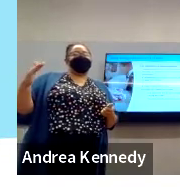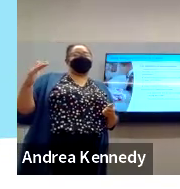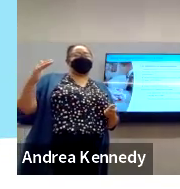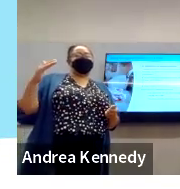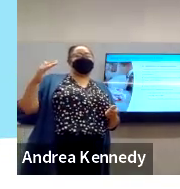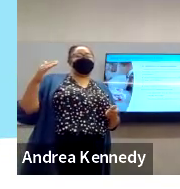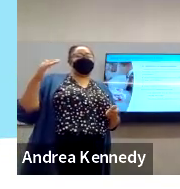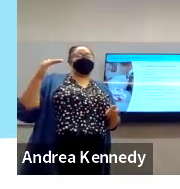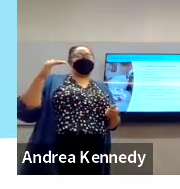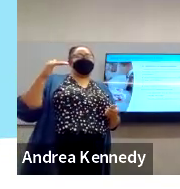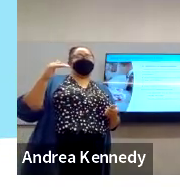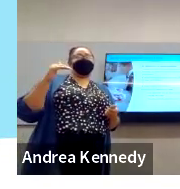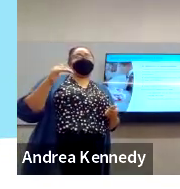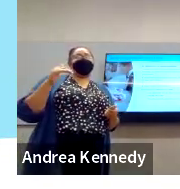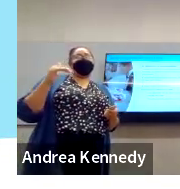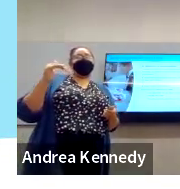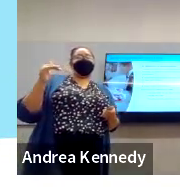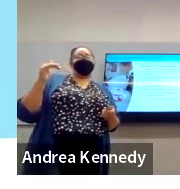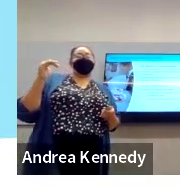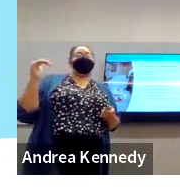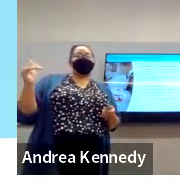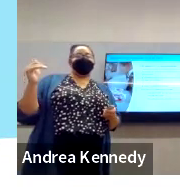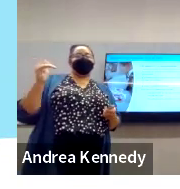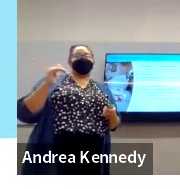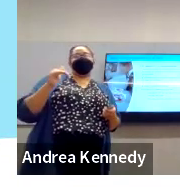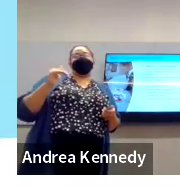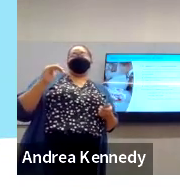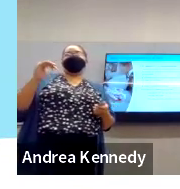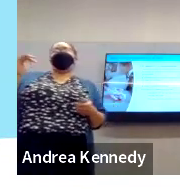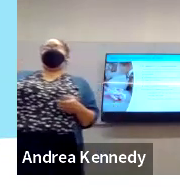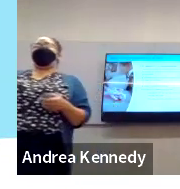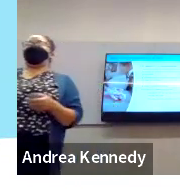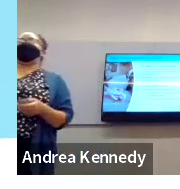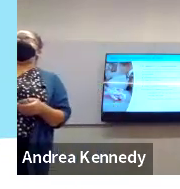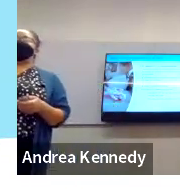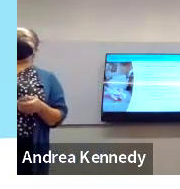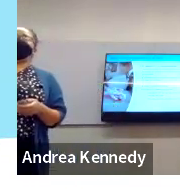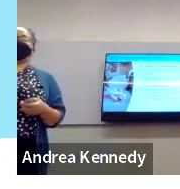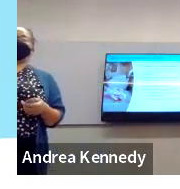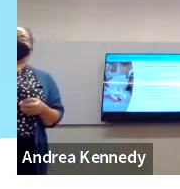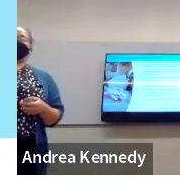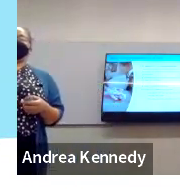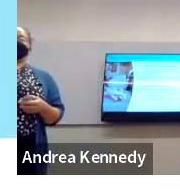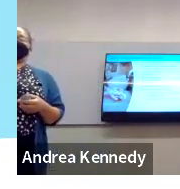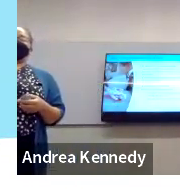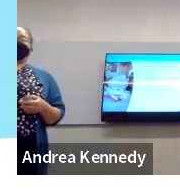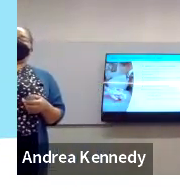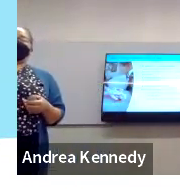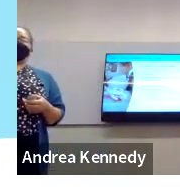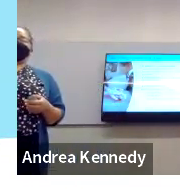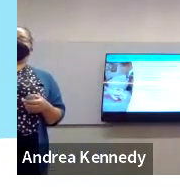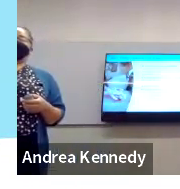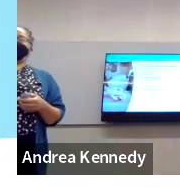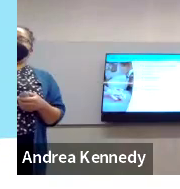the landlord is going to want to give that rent increase at the time of the next allowed